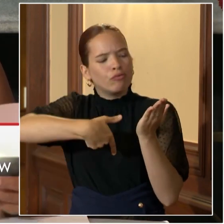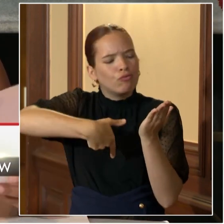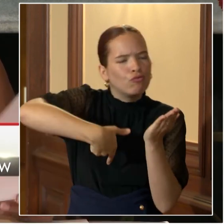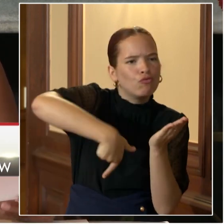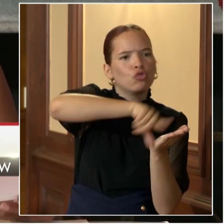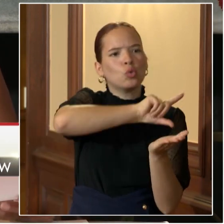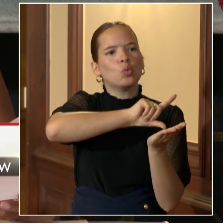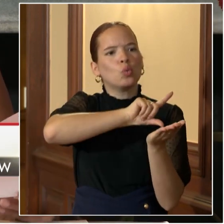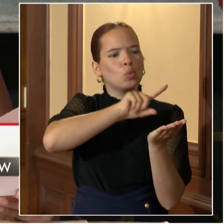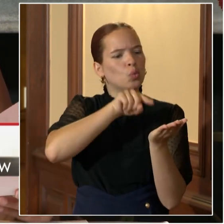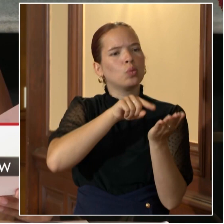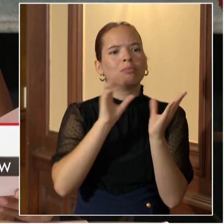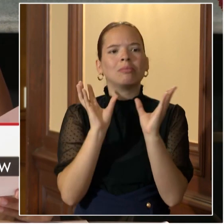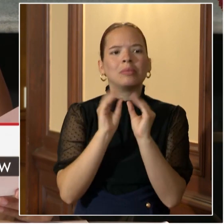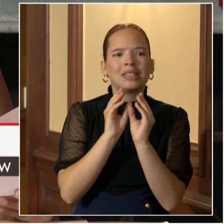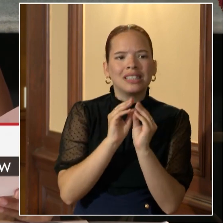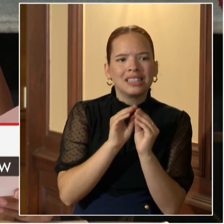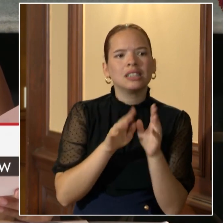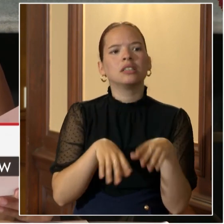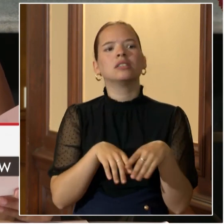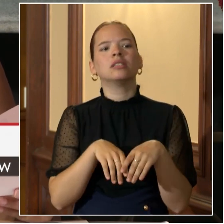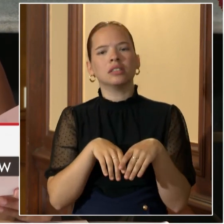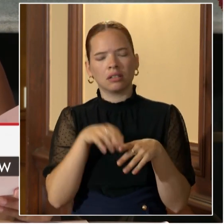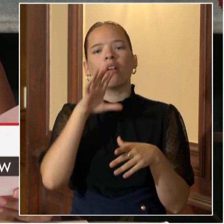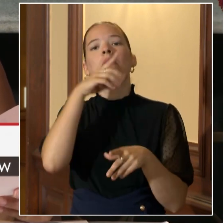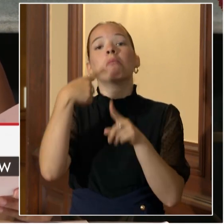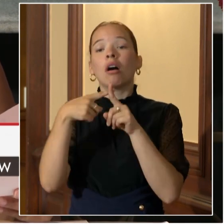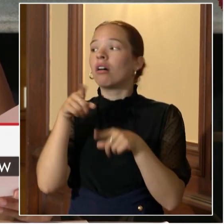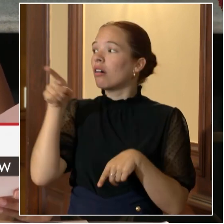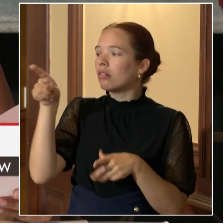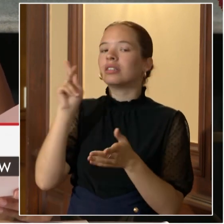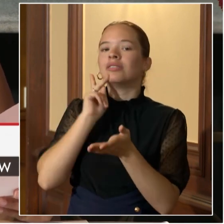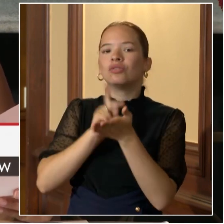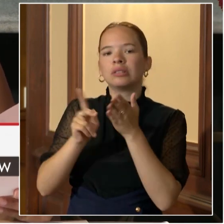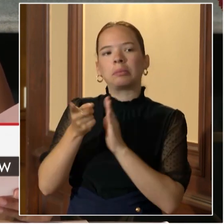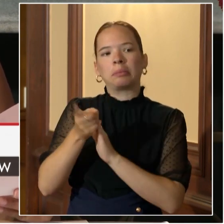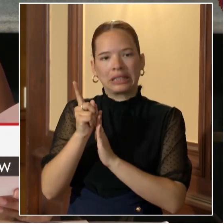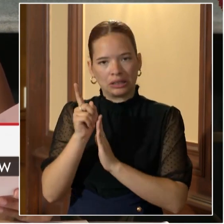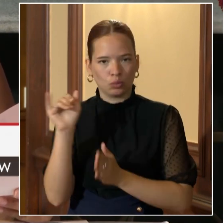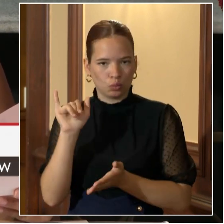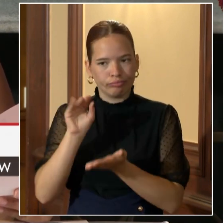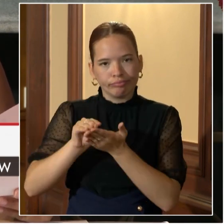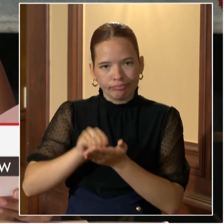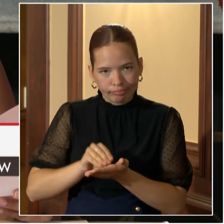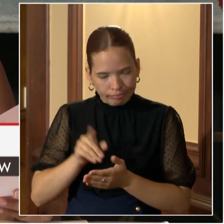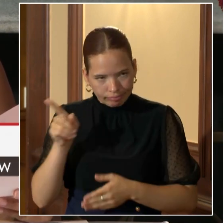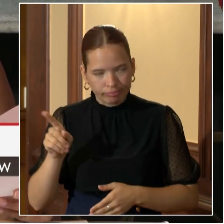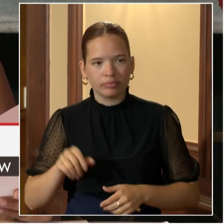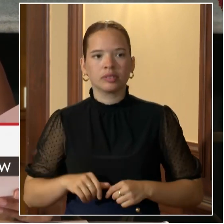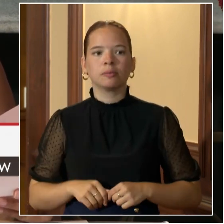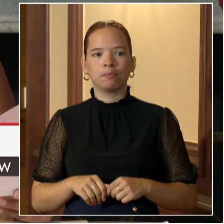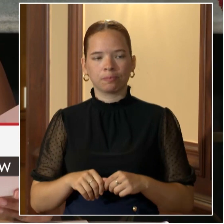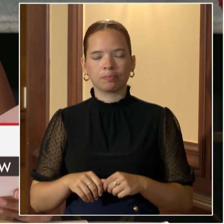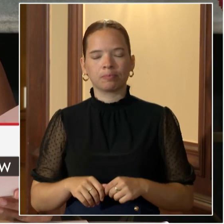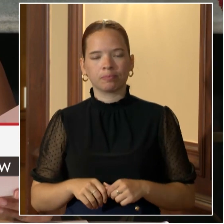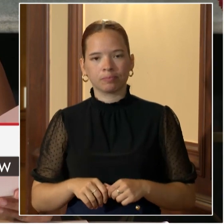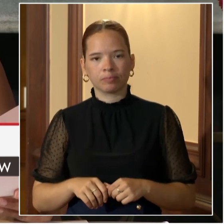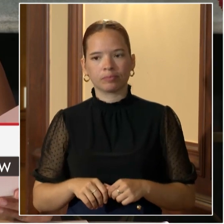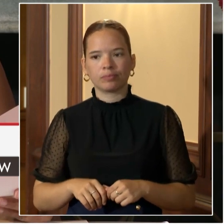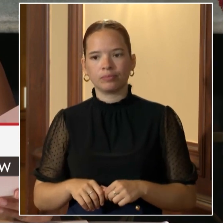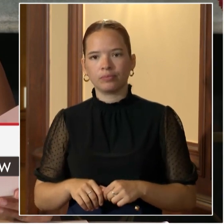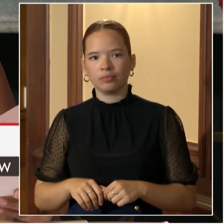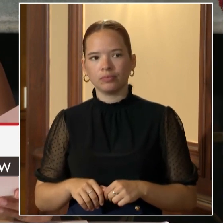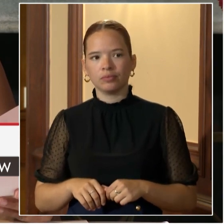budget presentation by Senator Strauss, update by Senior Advisor Beverly Perry, and